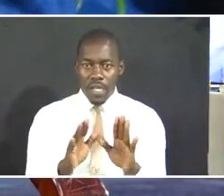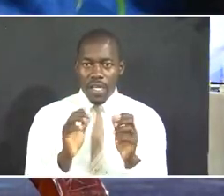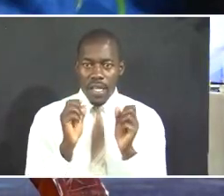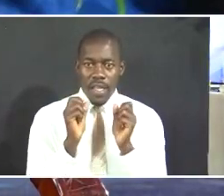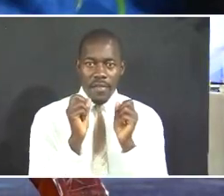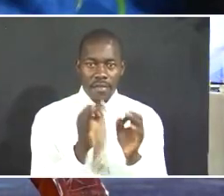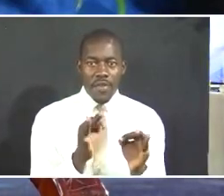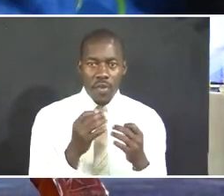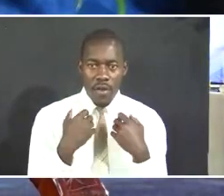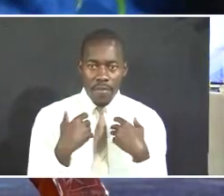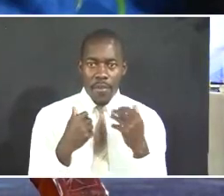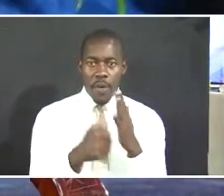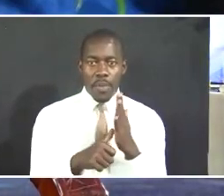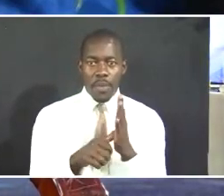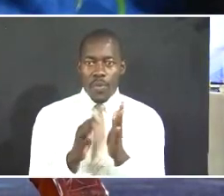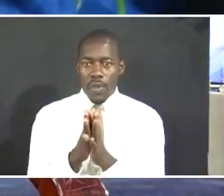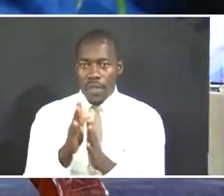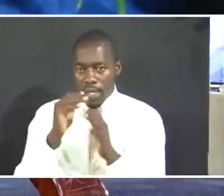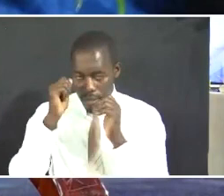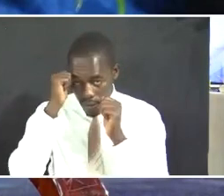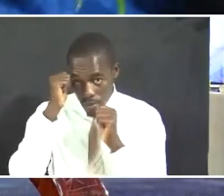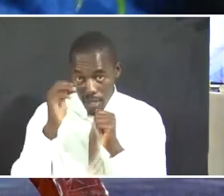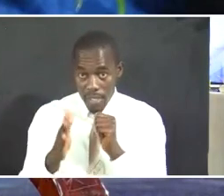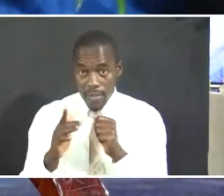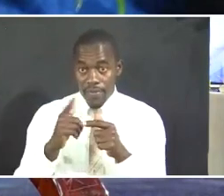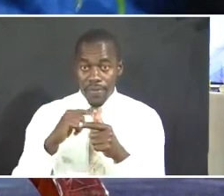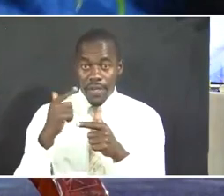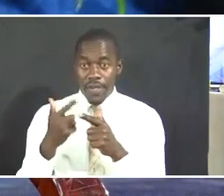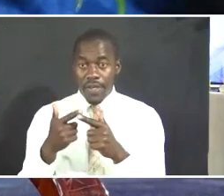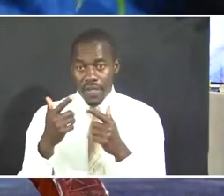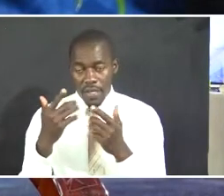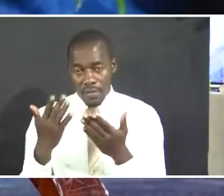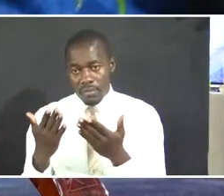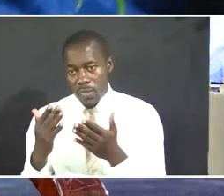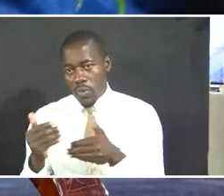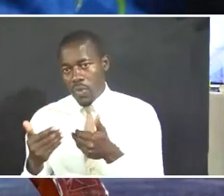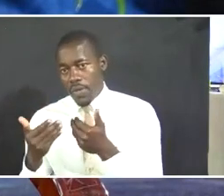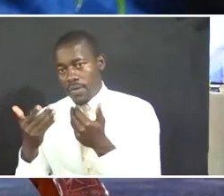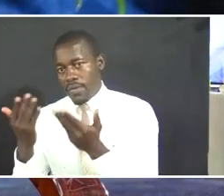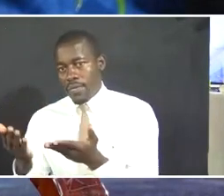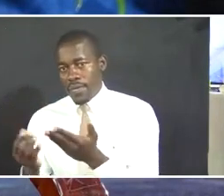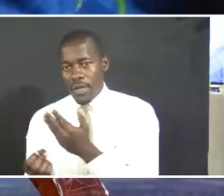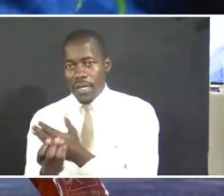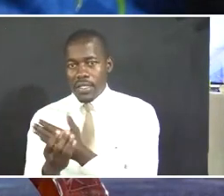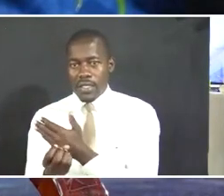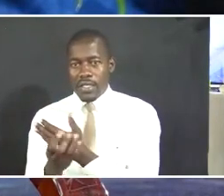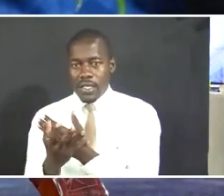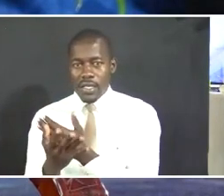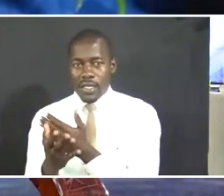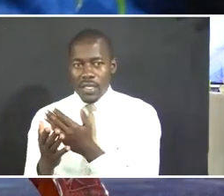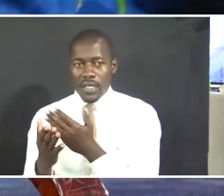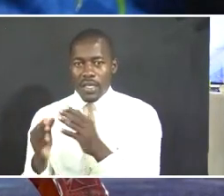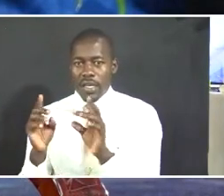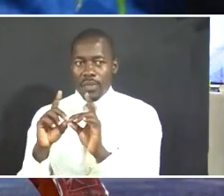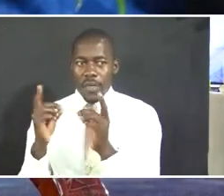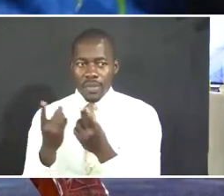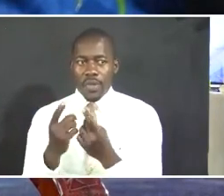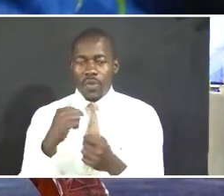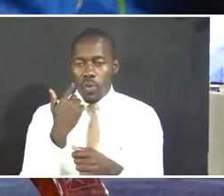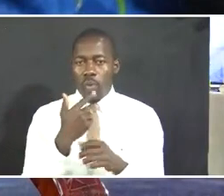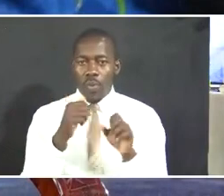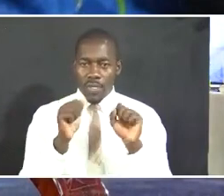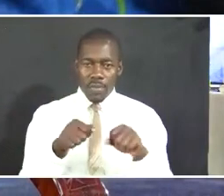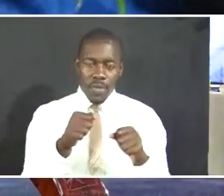cases, you refer them within the counseling department or the patrons who can be able to deal with